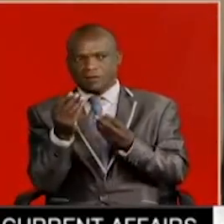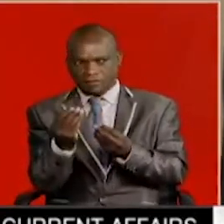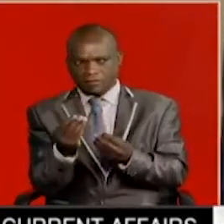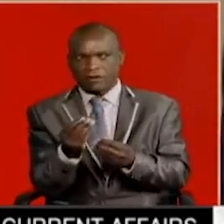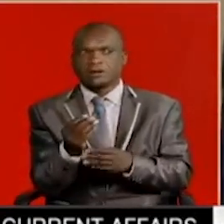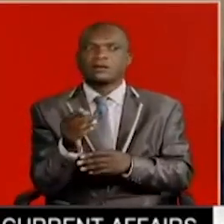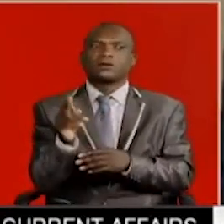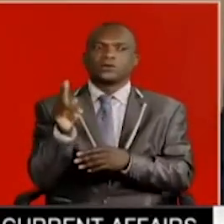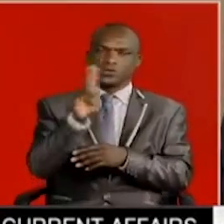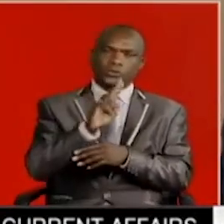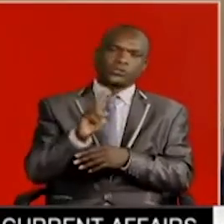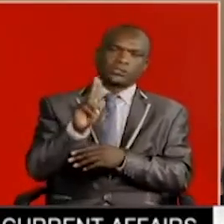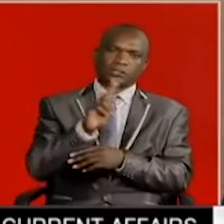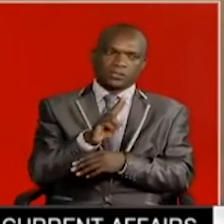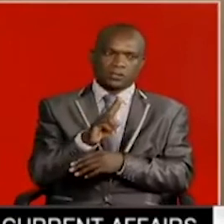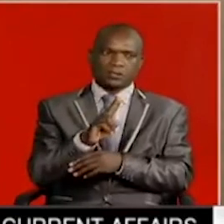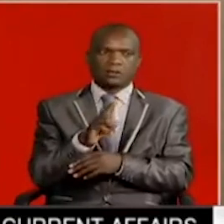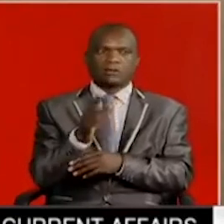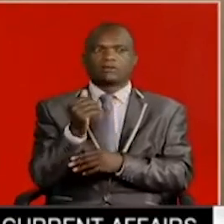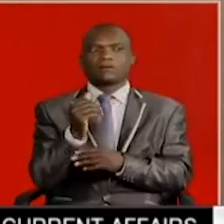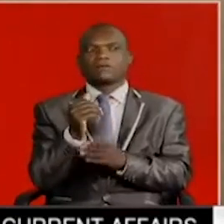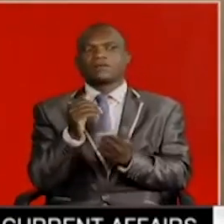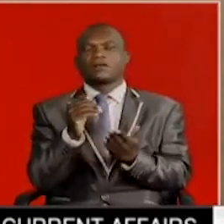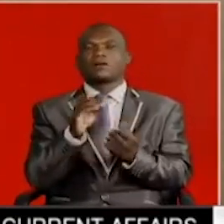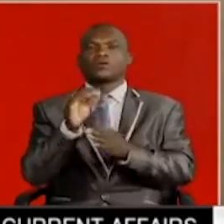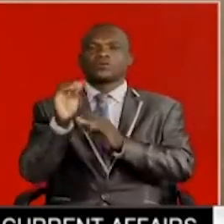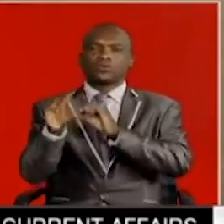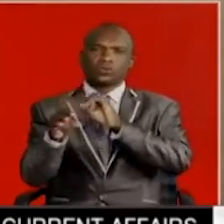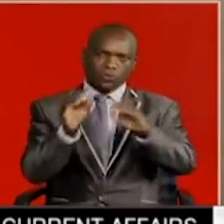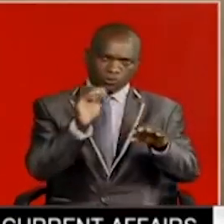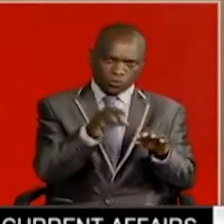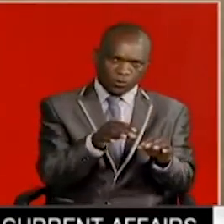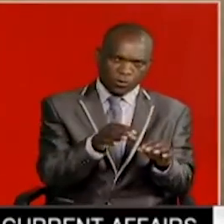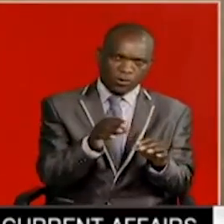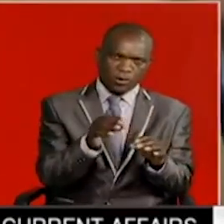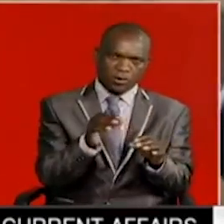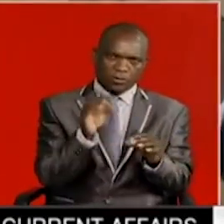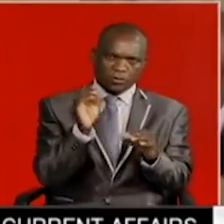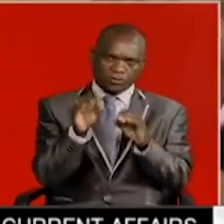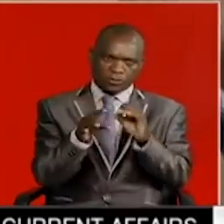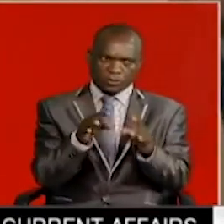used for the distribution of